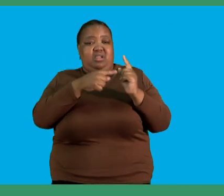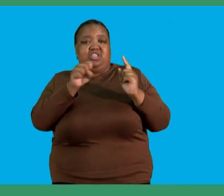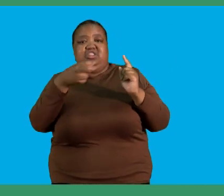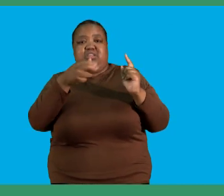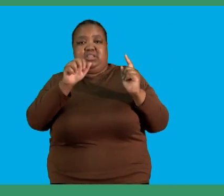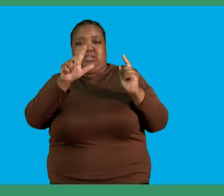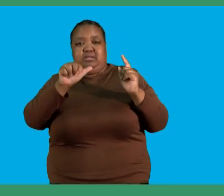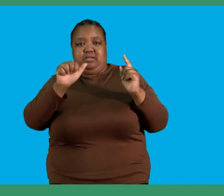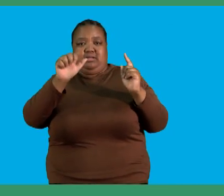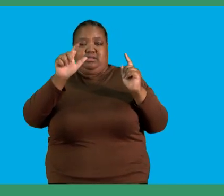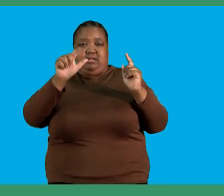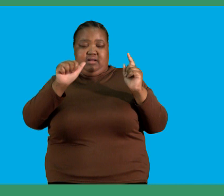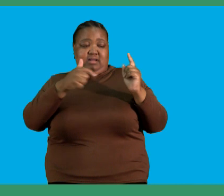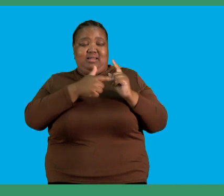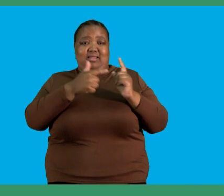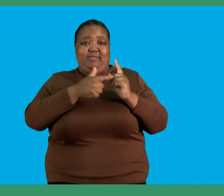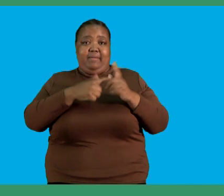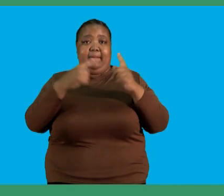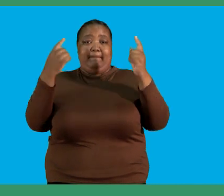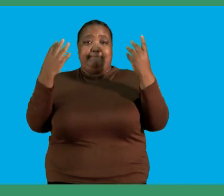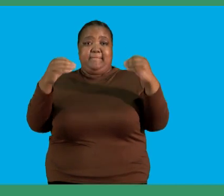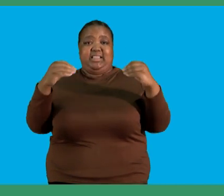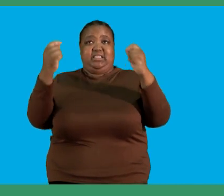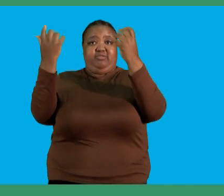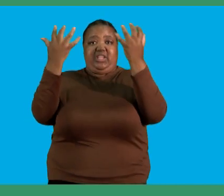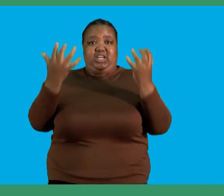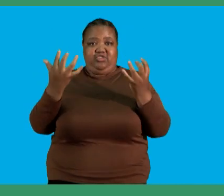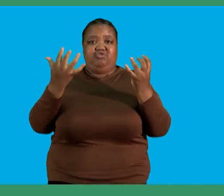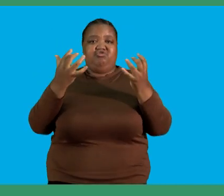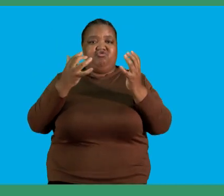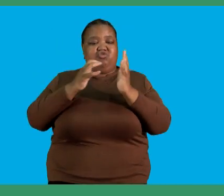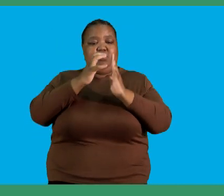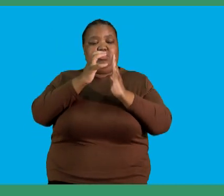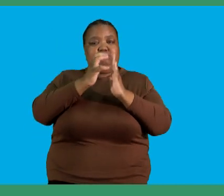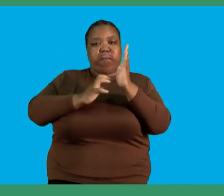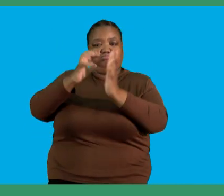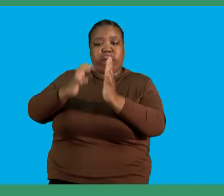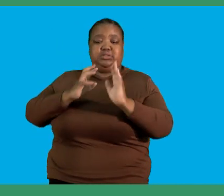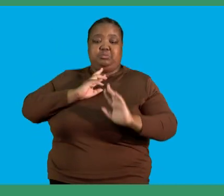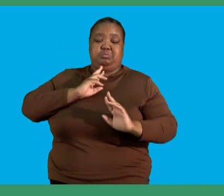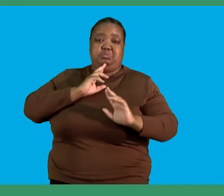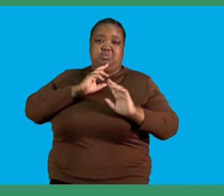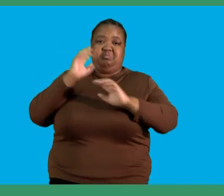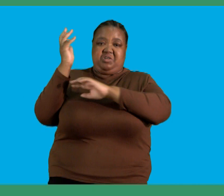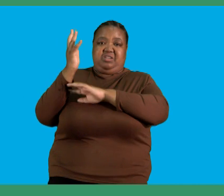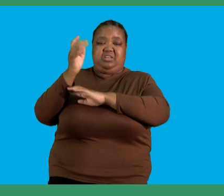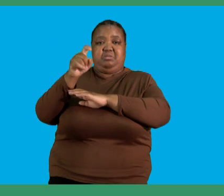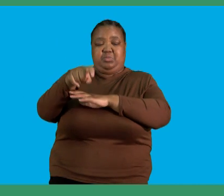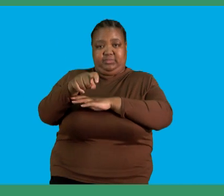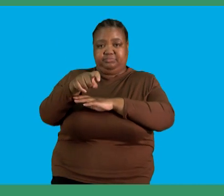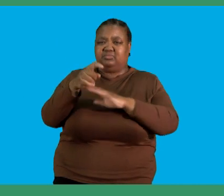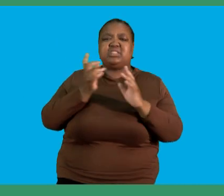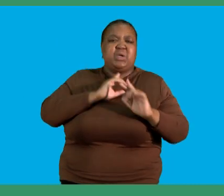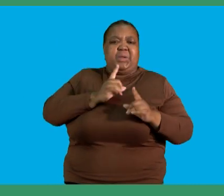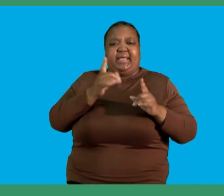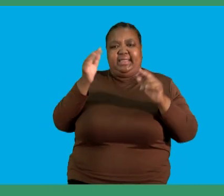Chabalala to present the business financial statements to various stakeholders. So there's no answer there. This is just a